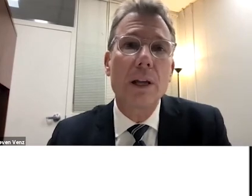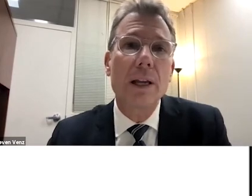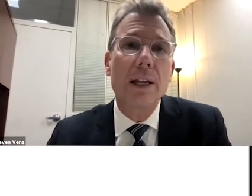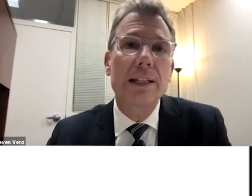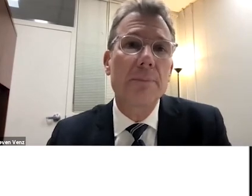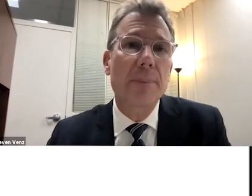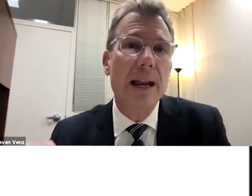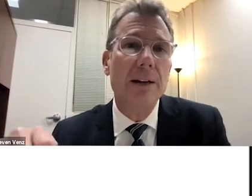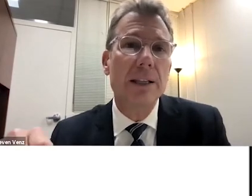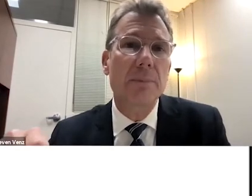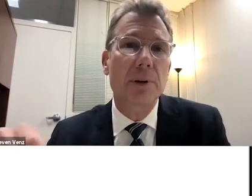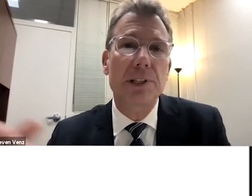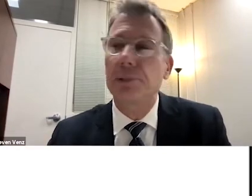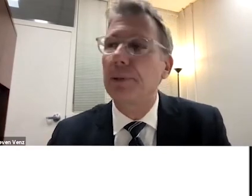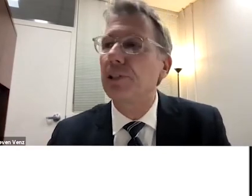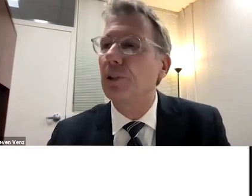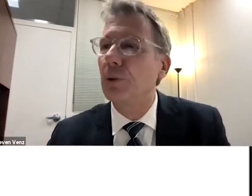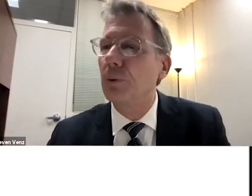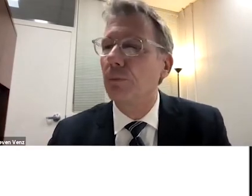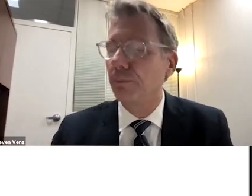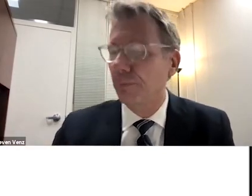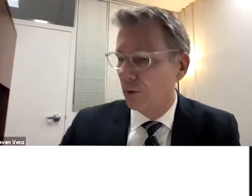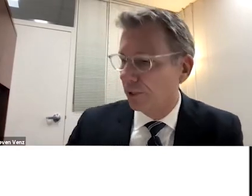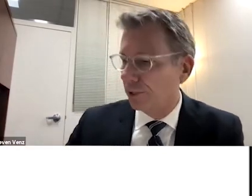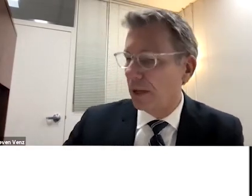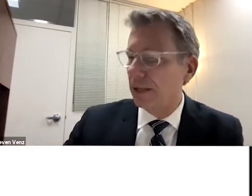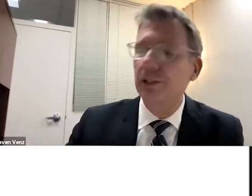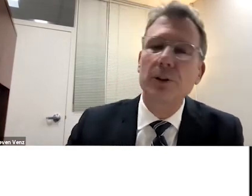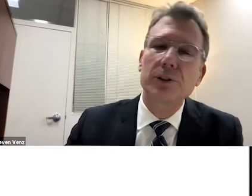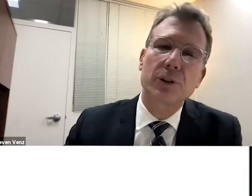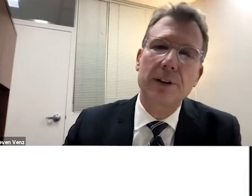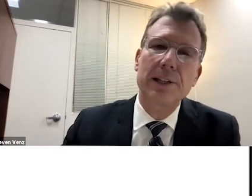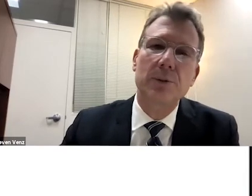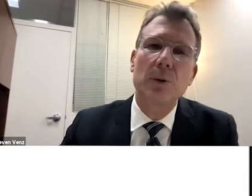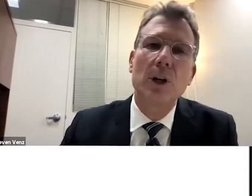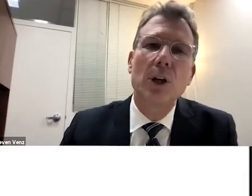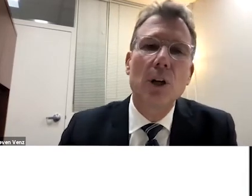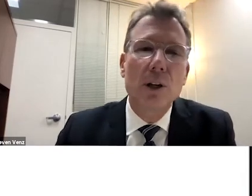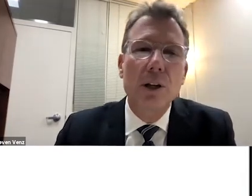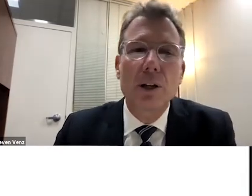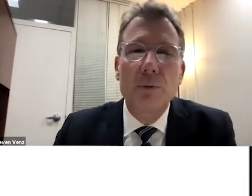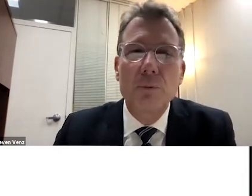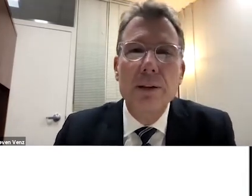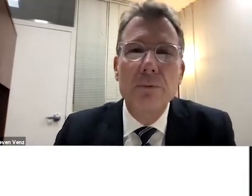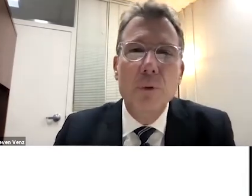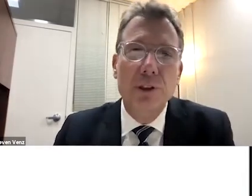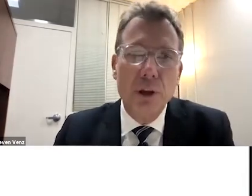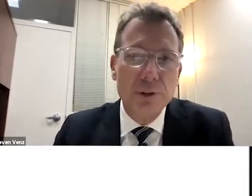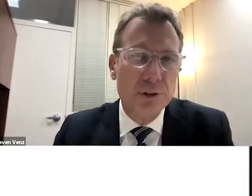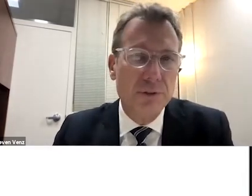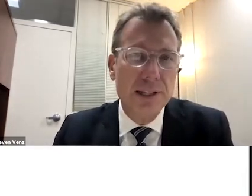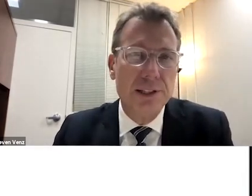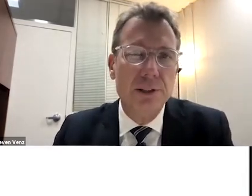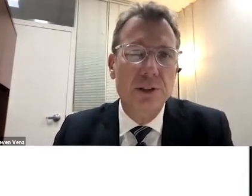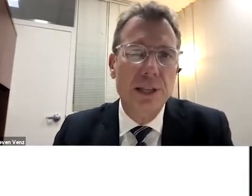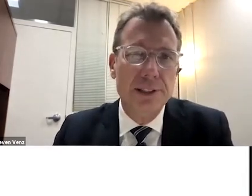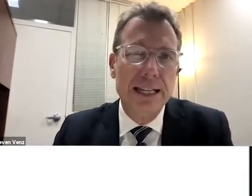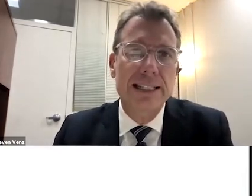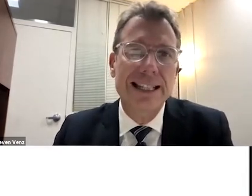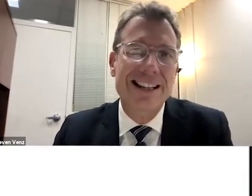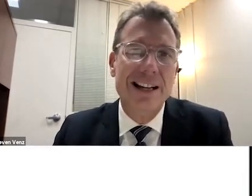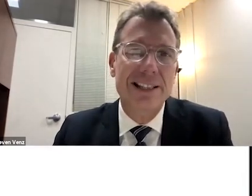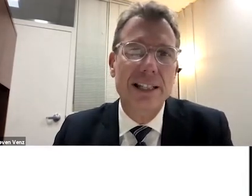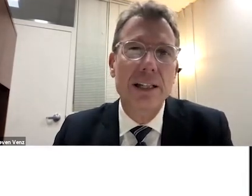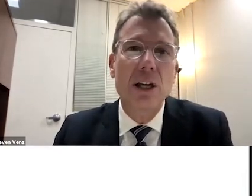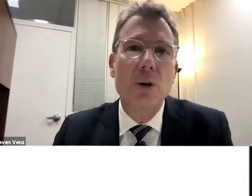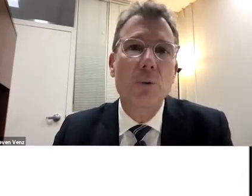So comparing the participants who responded to those surveys, with those surveys in